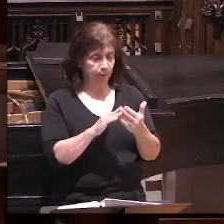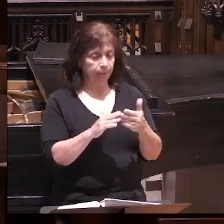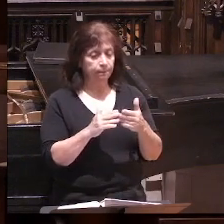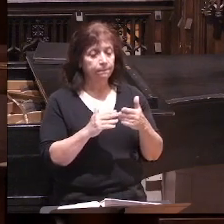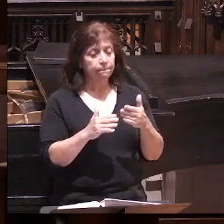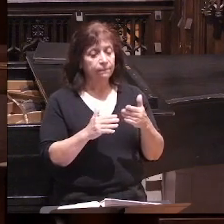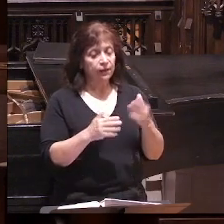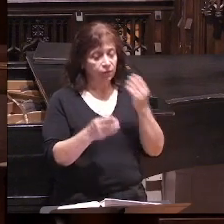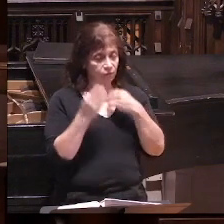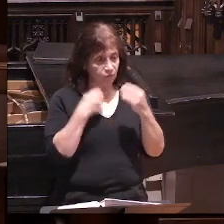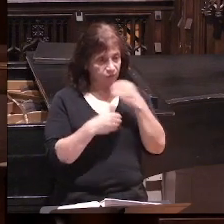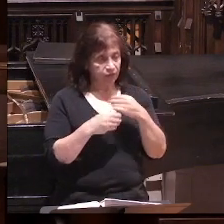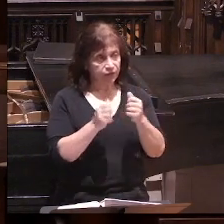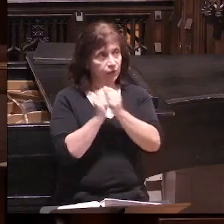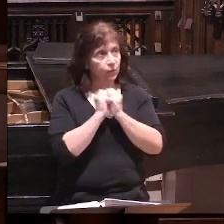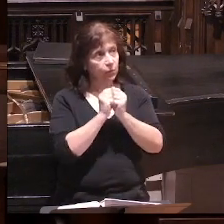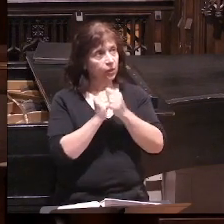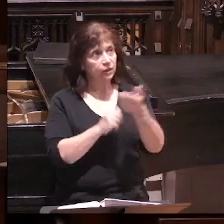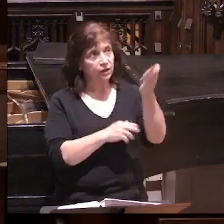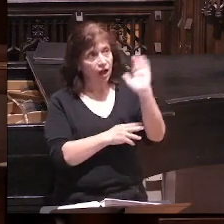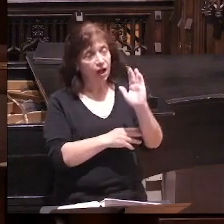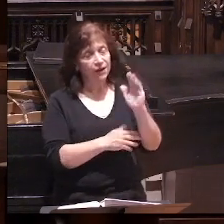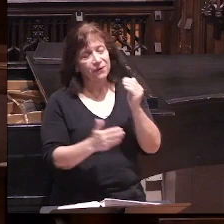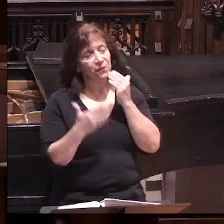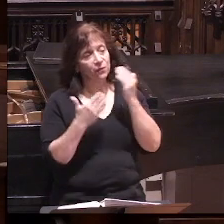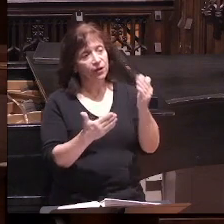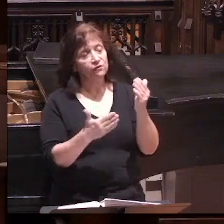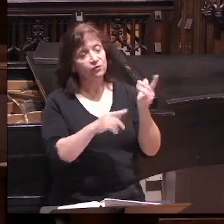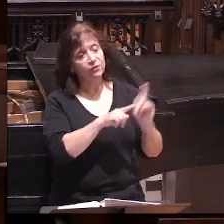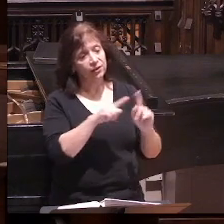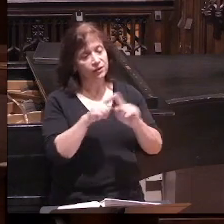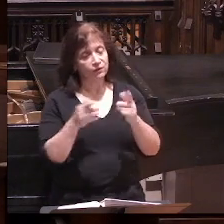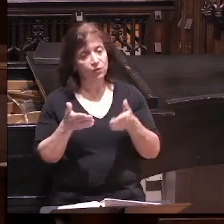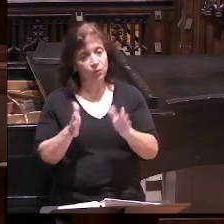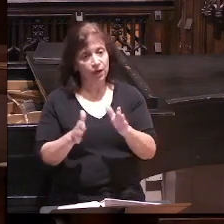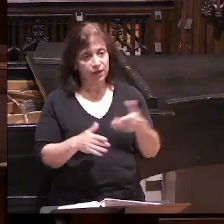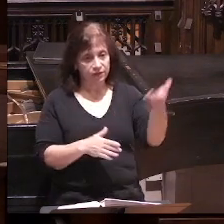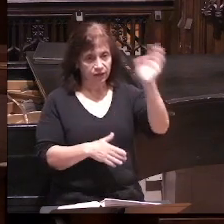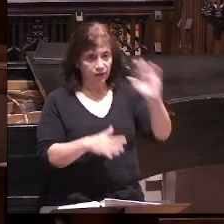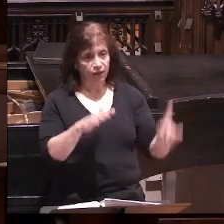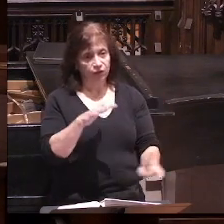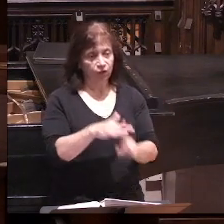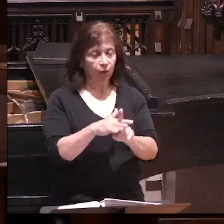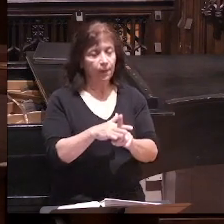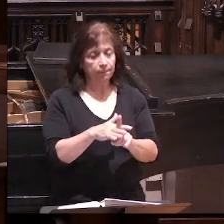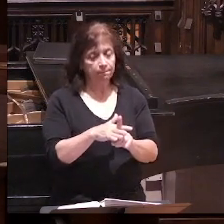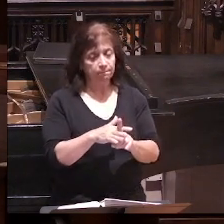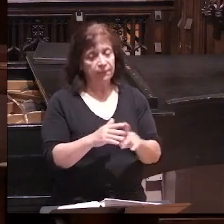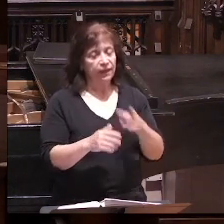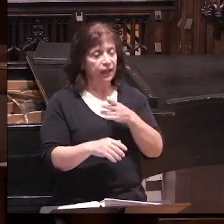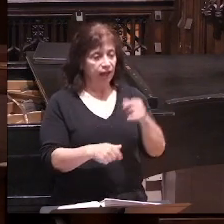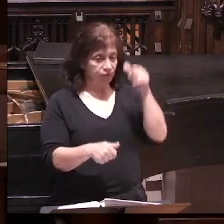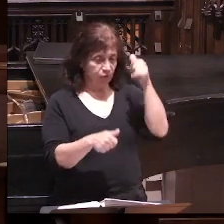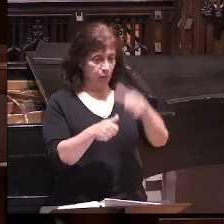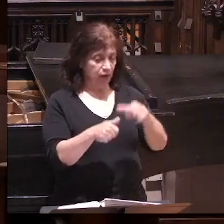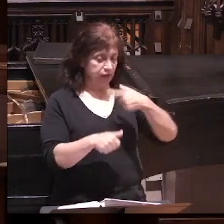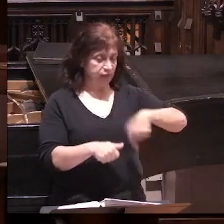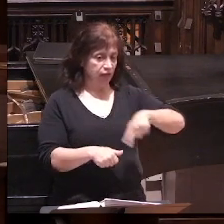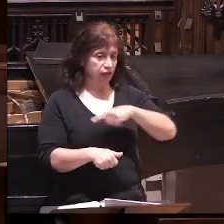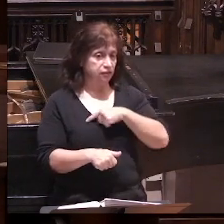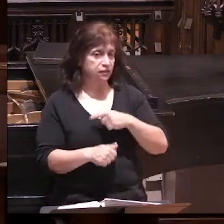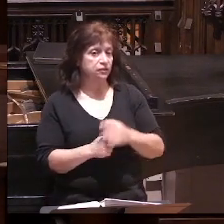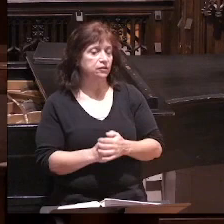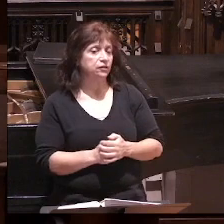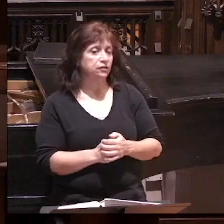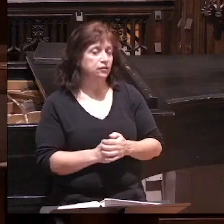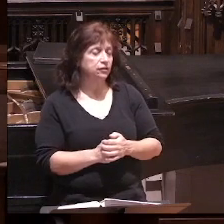feast with our God, grateful for the ways that God has shown up and reminded us